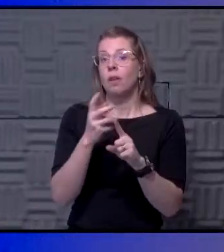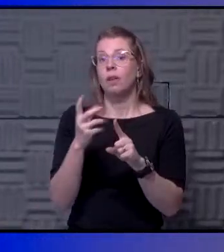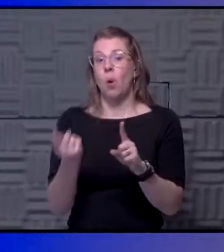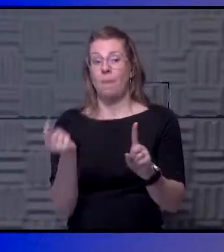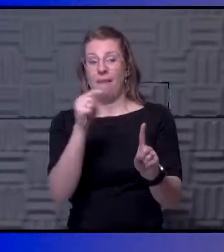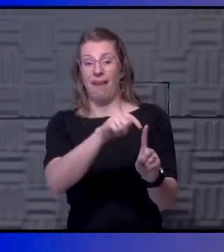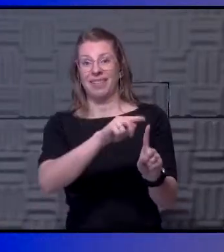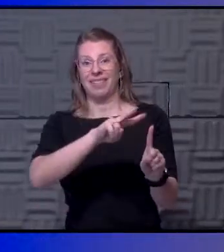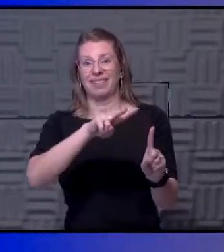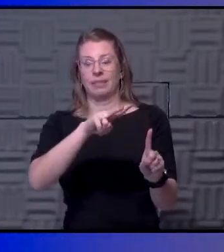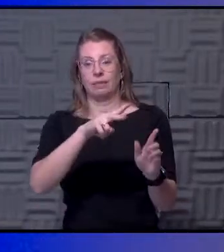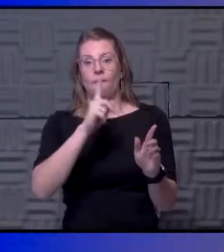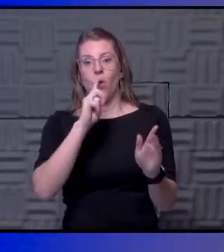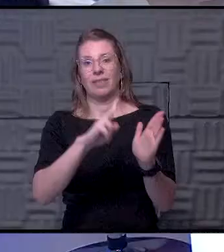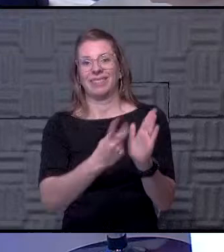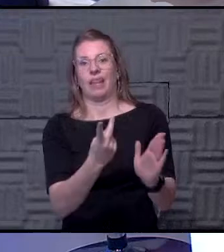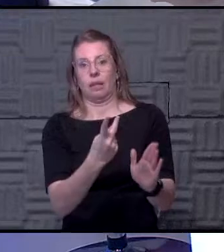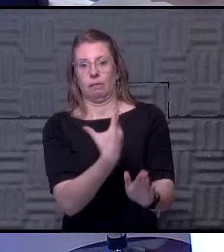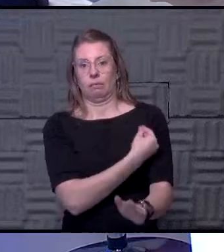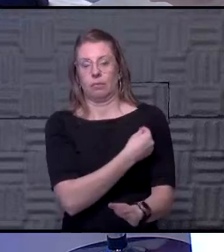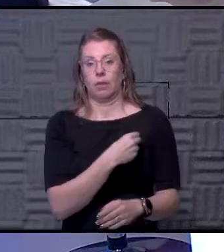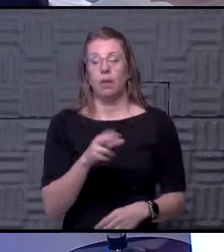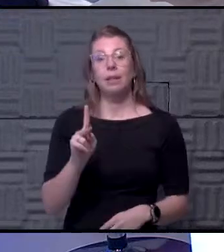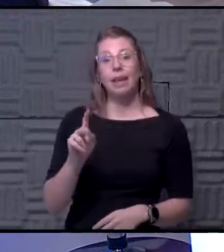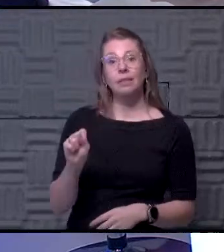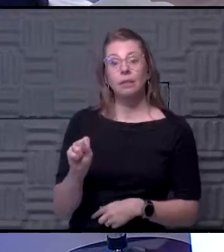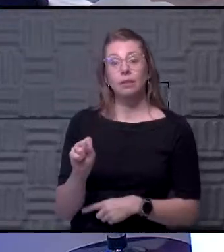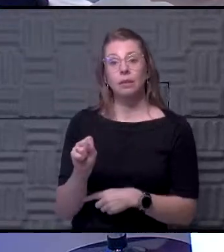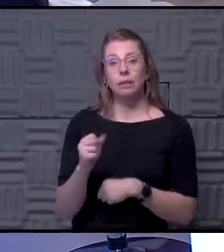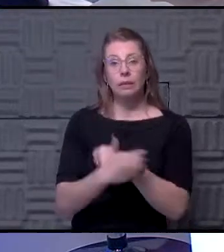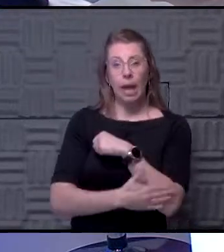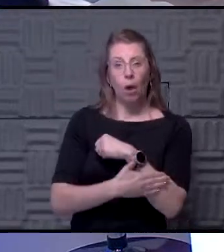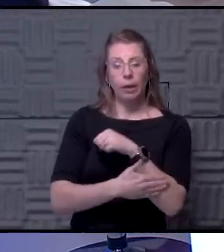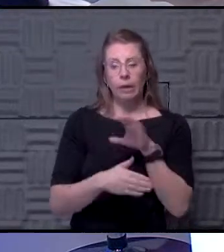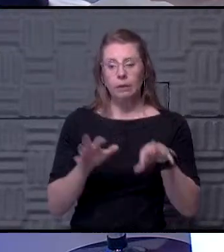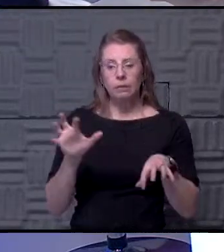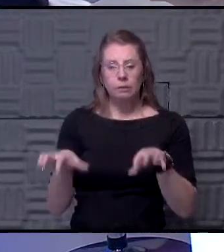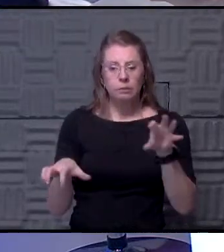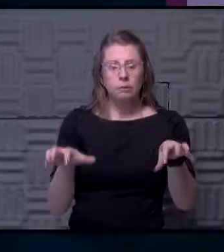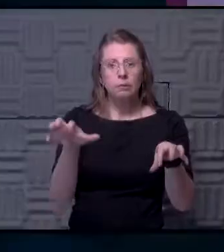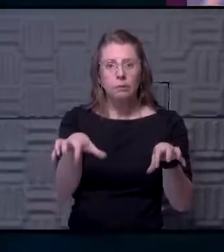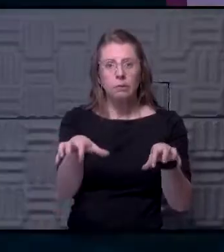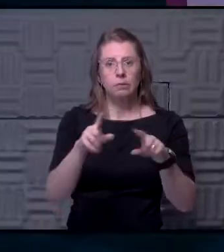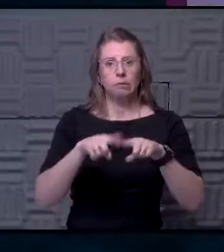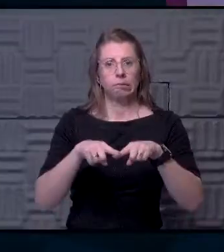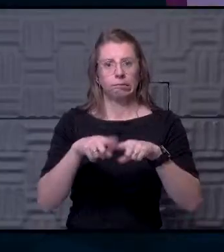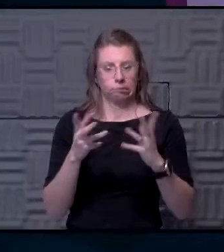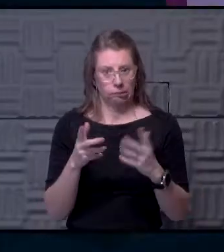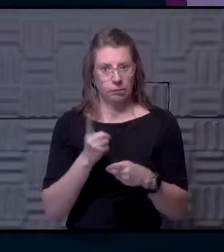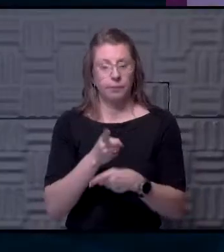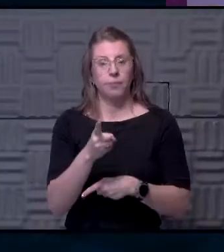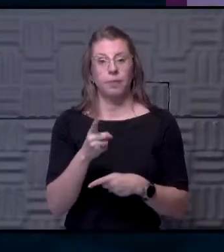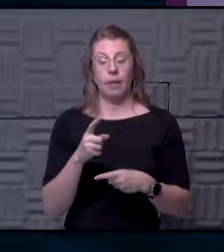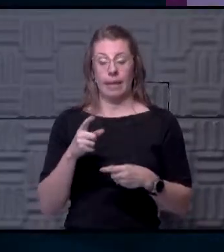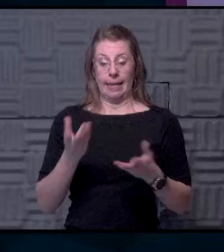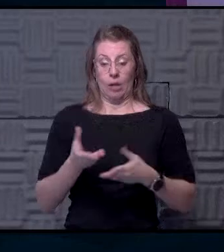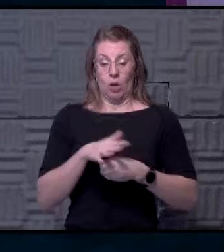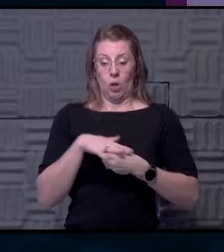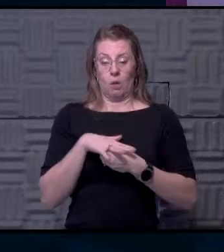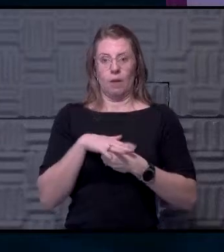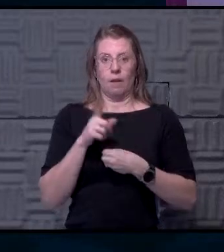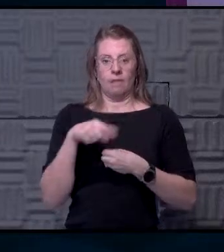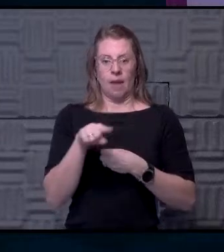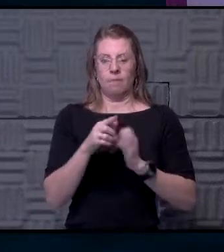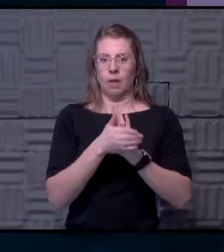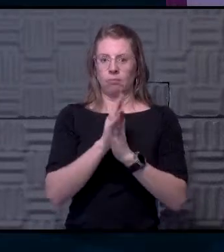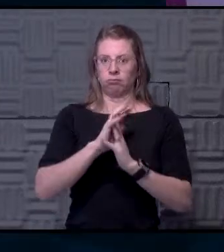second spot for your second dose. Lee Norman, in Kansas, though, it's county by county, and the counties have sort of, at least here locally, they've clamped down a